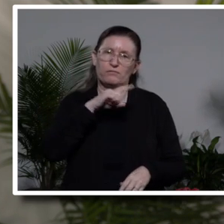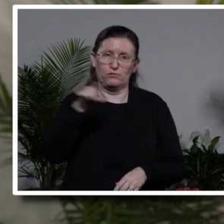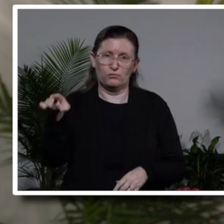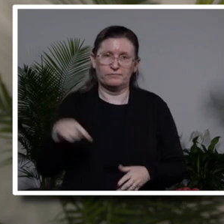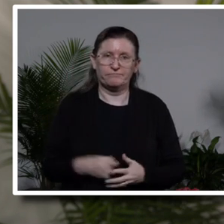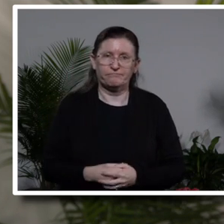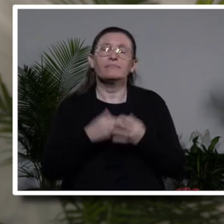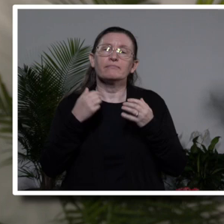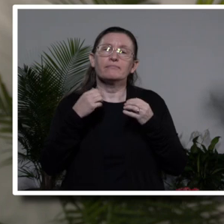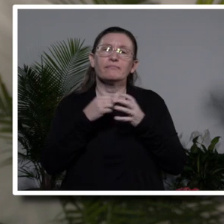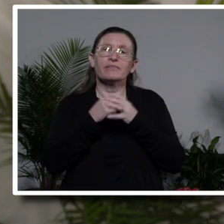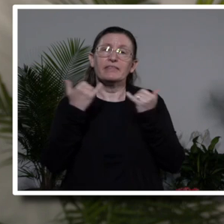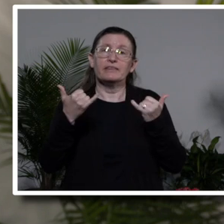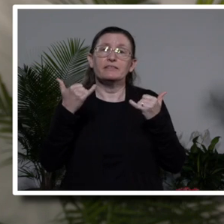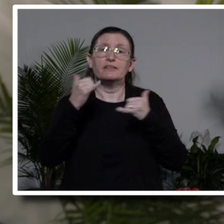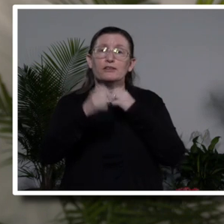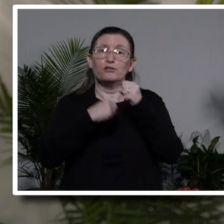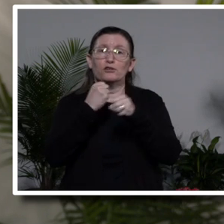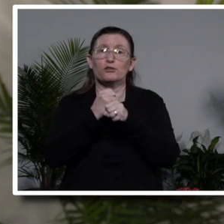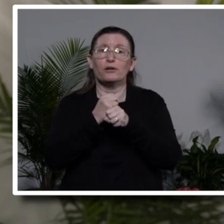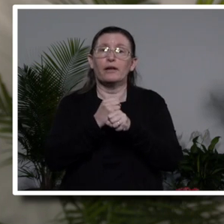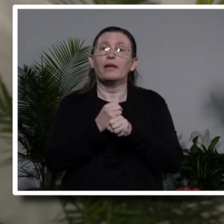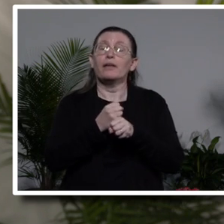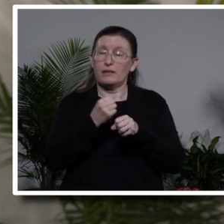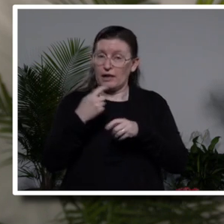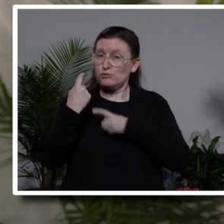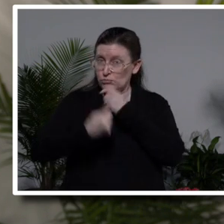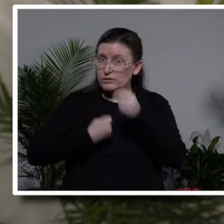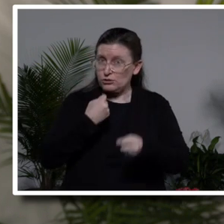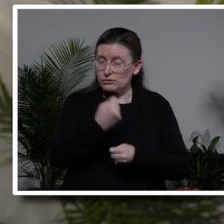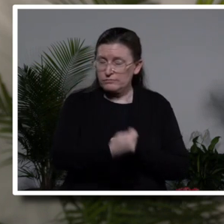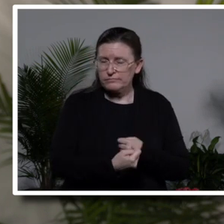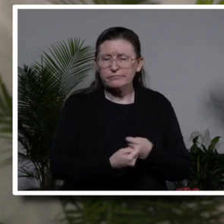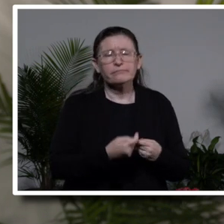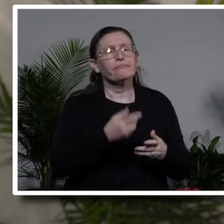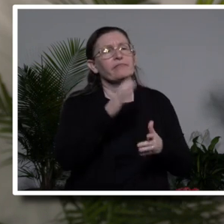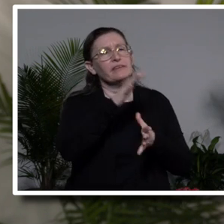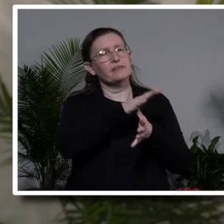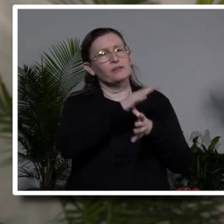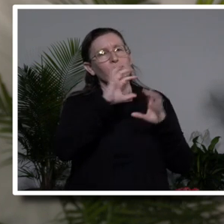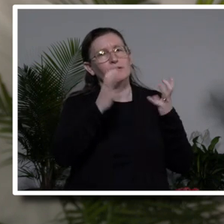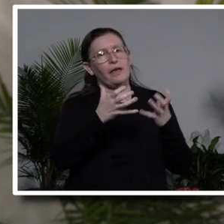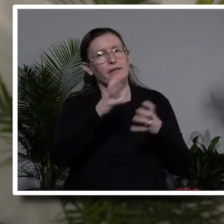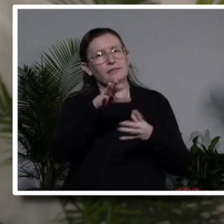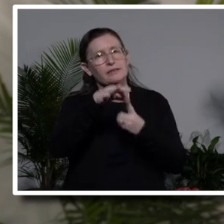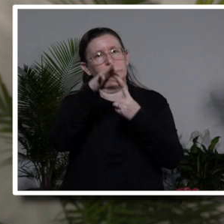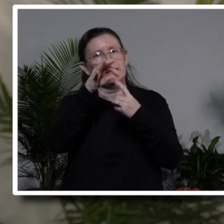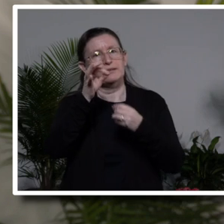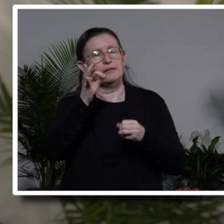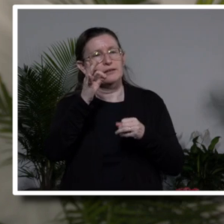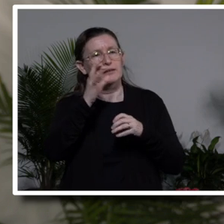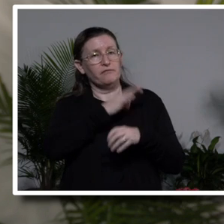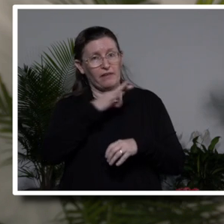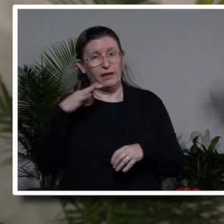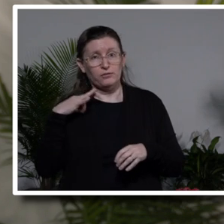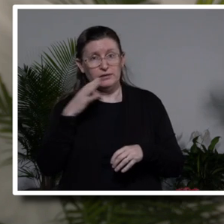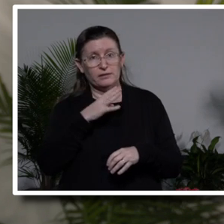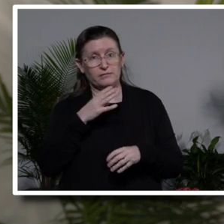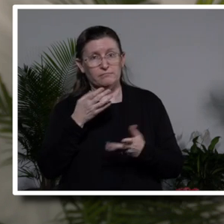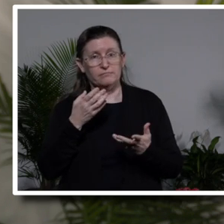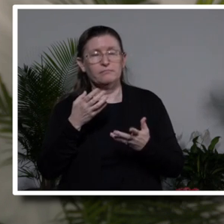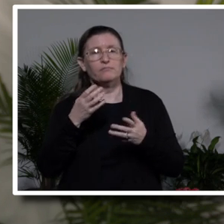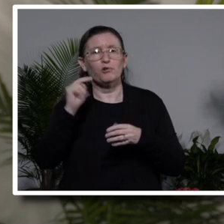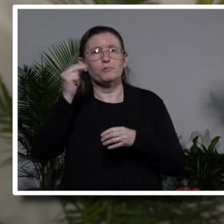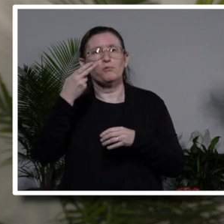of you. This year, as is tradition, the senior class has selected members of the North faculty to participate